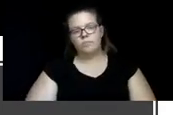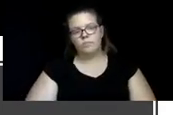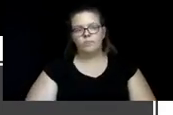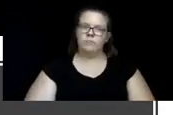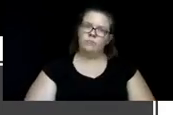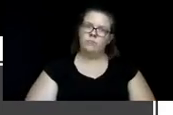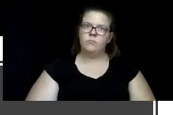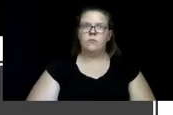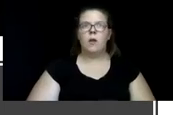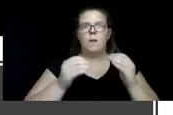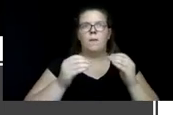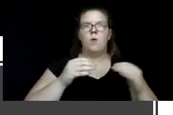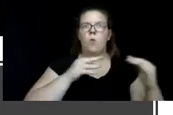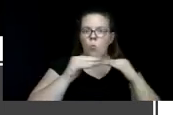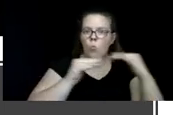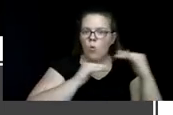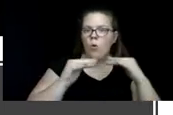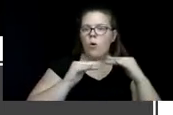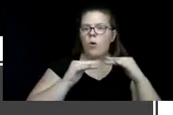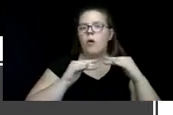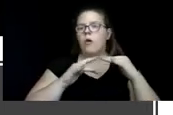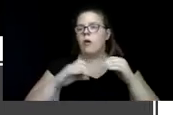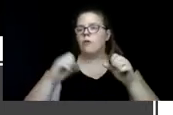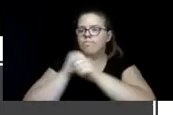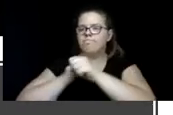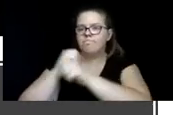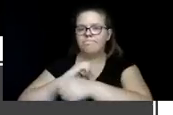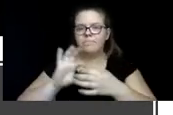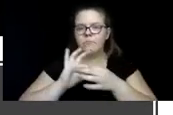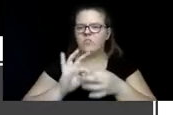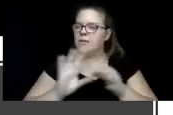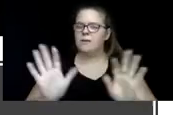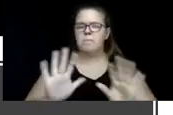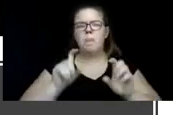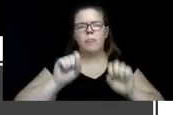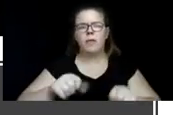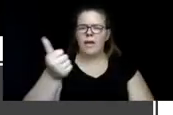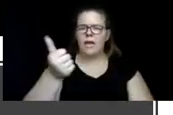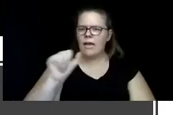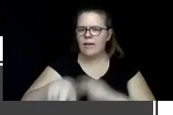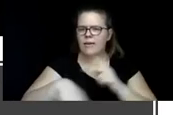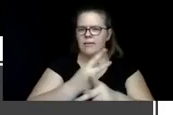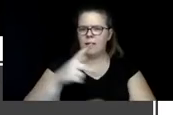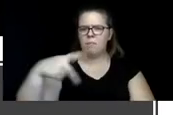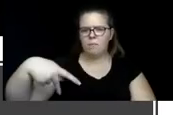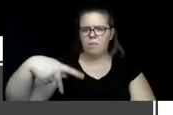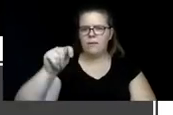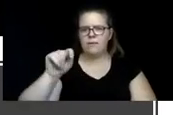war or combat related. It could be any post-traumatic stress